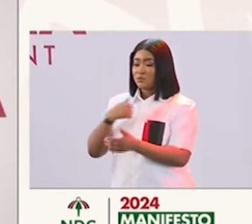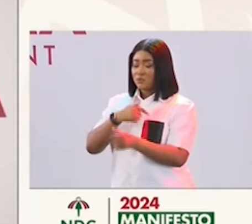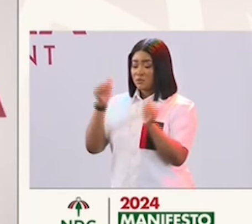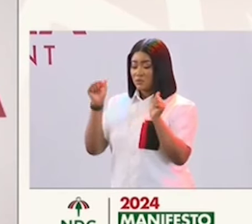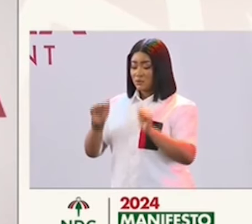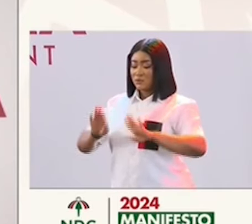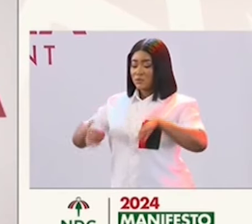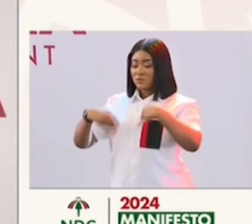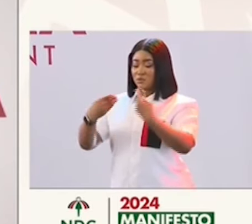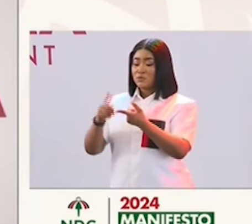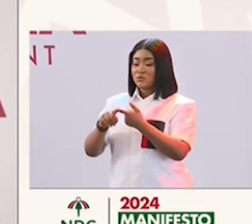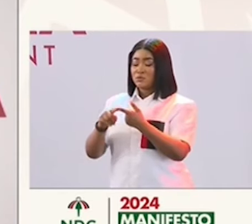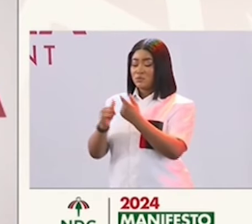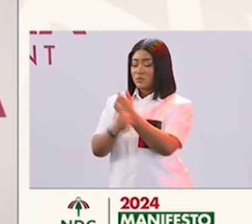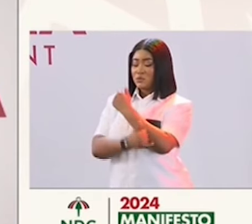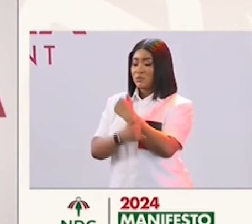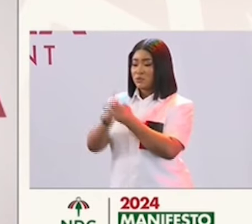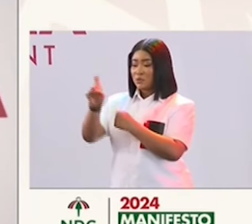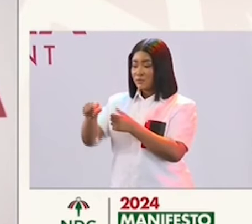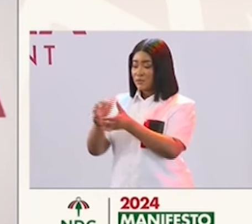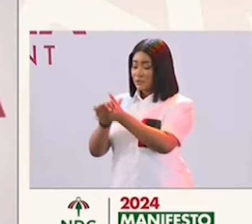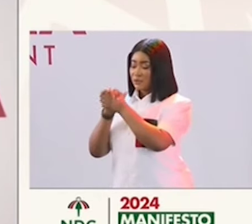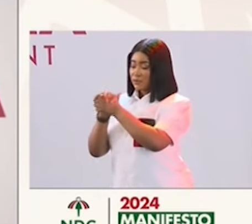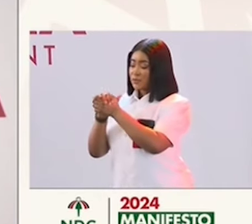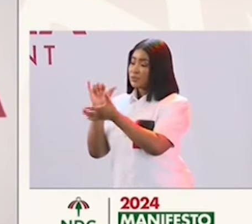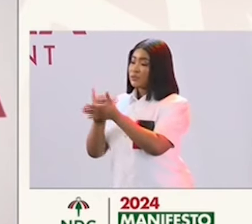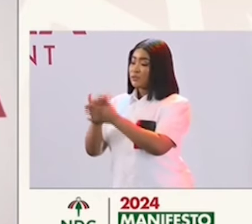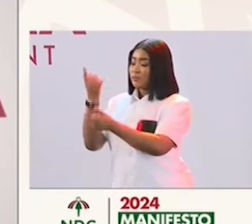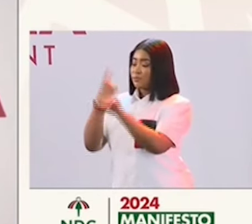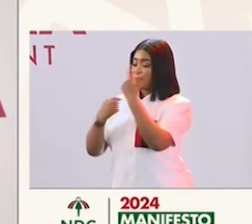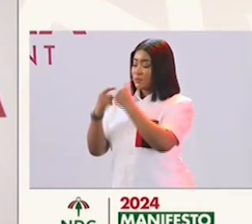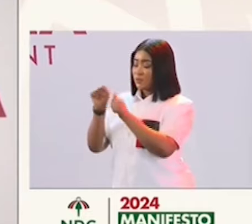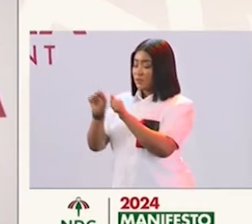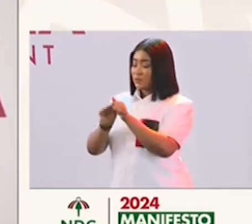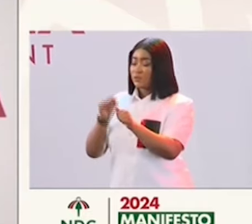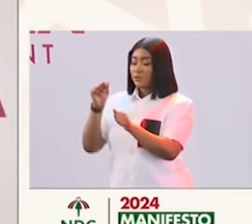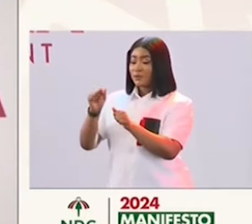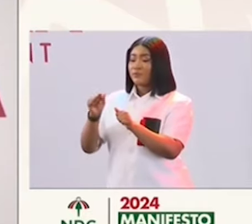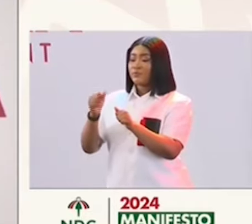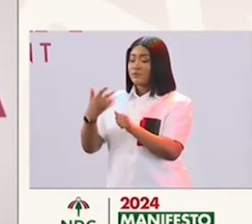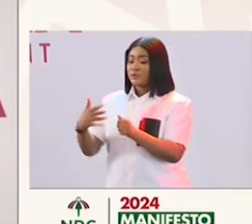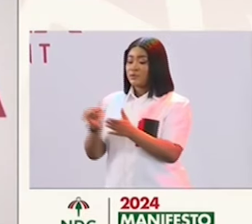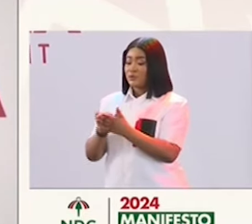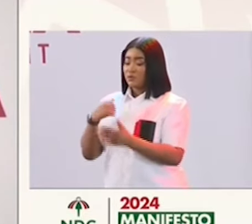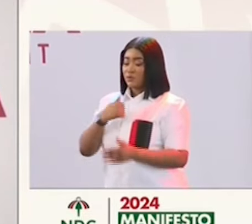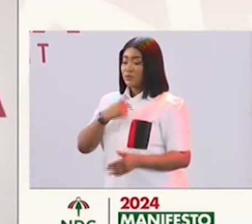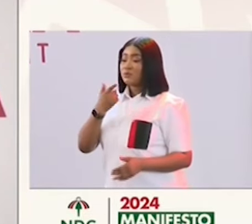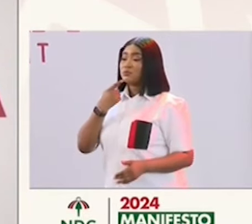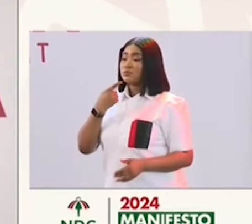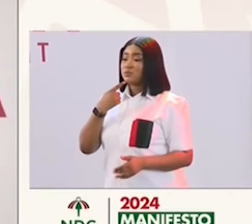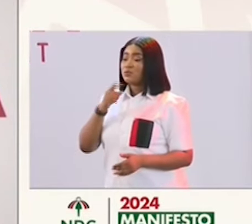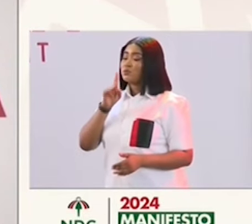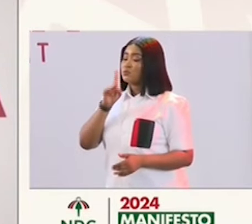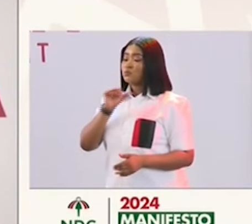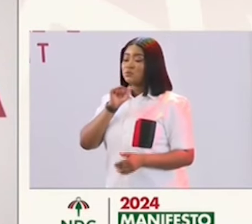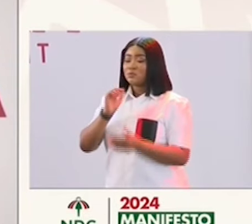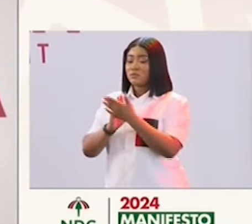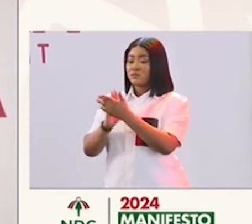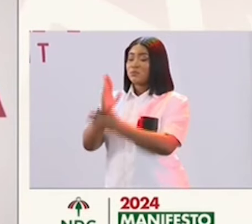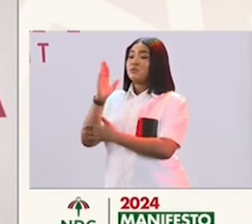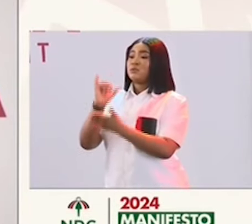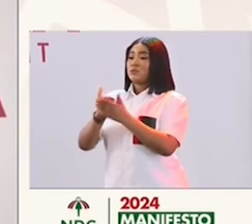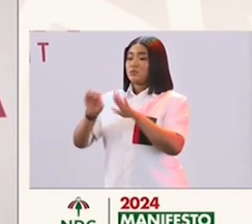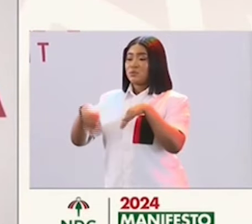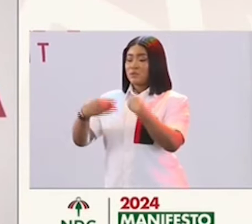for our country, you must appreciate that it is because every single thing we said, even though we were not perfect, was anchored